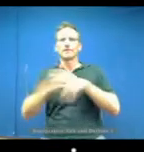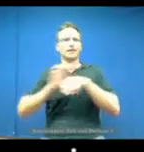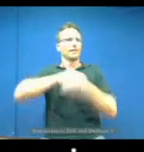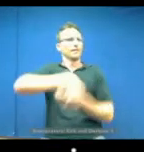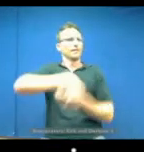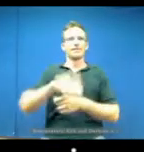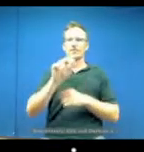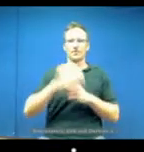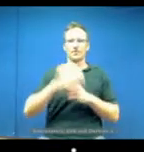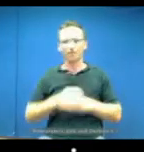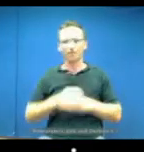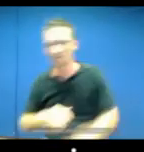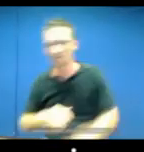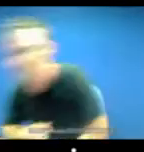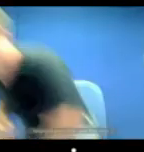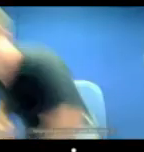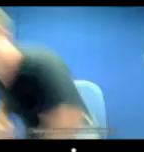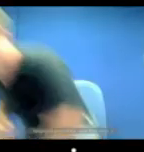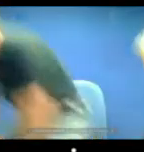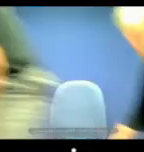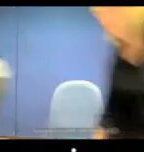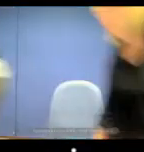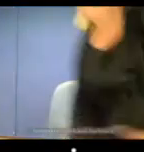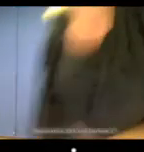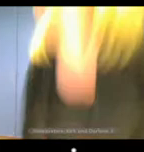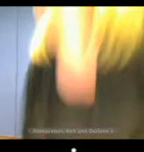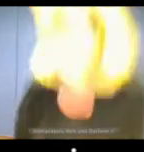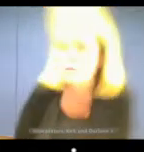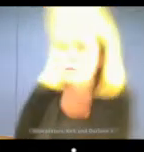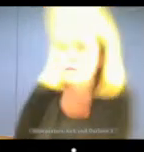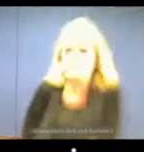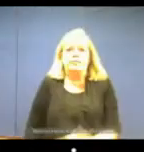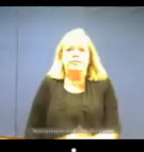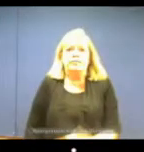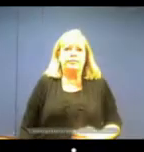What we did in Maryland was